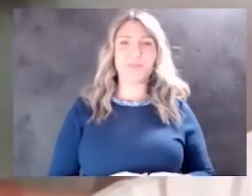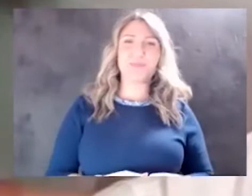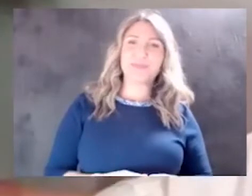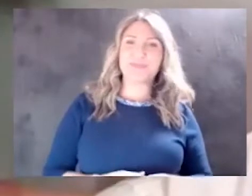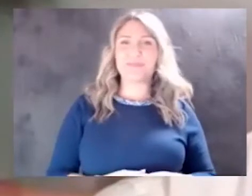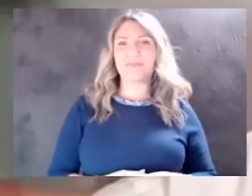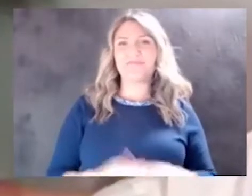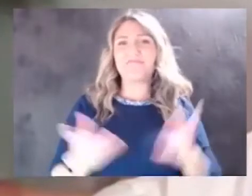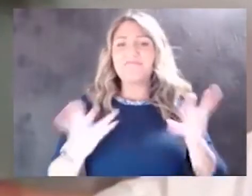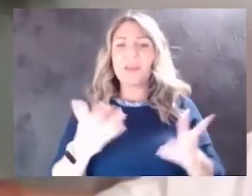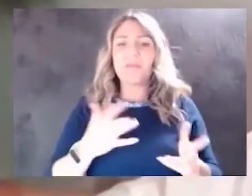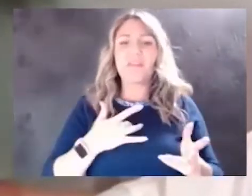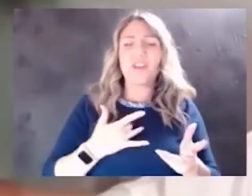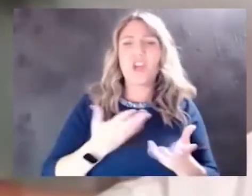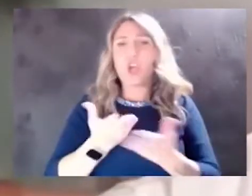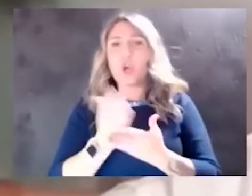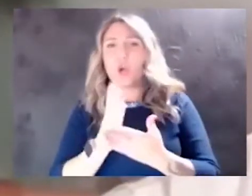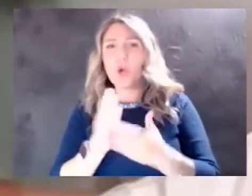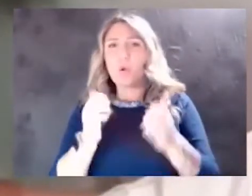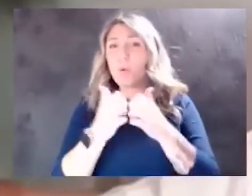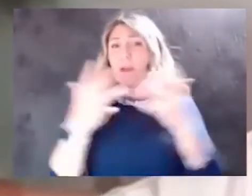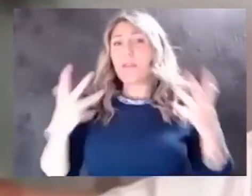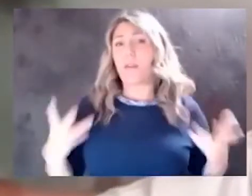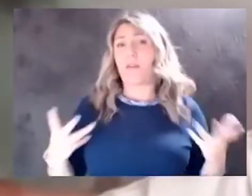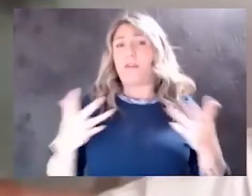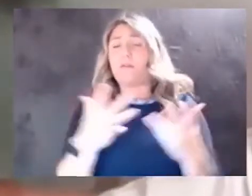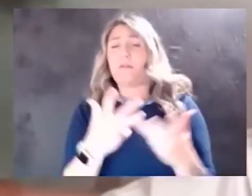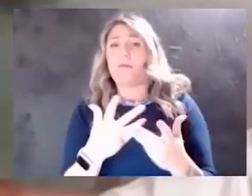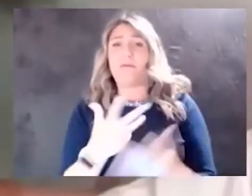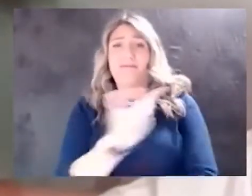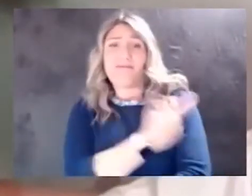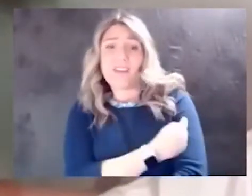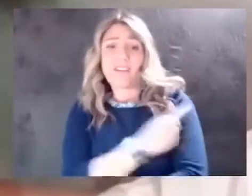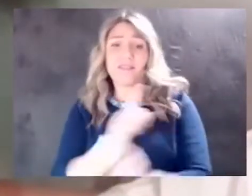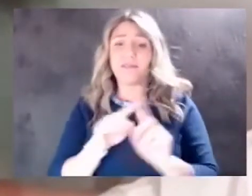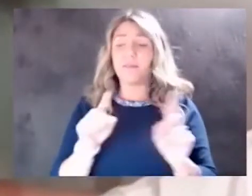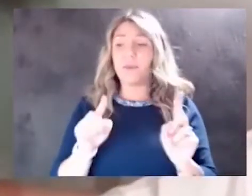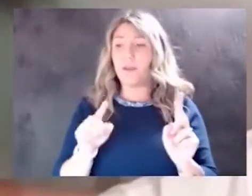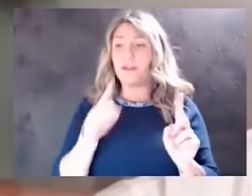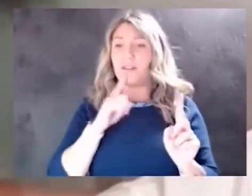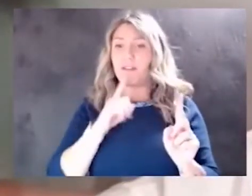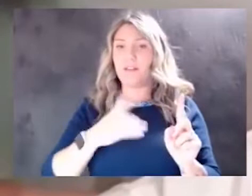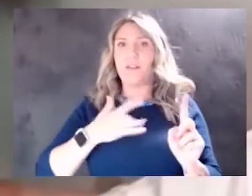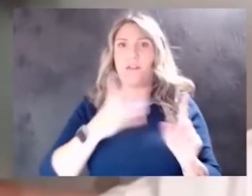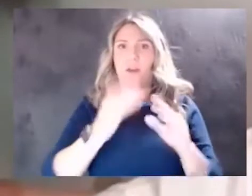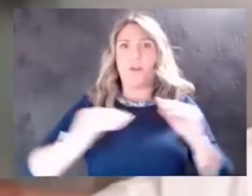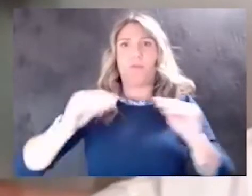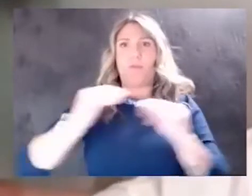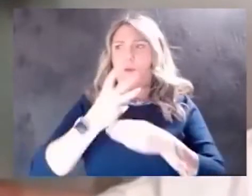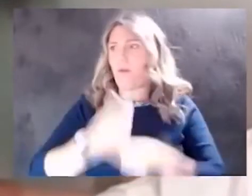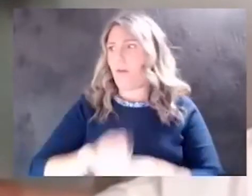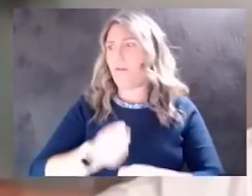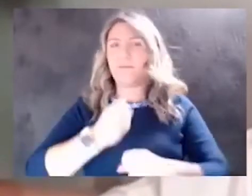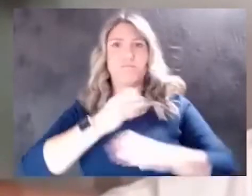you may feel okay without getting the vaccine, but you feel a lot better and more protected if you do get the vaccine, and